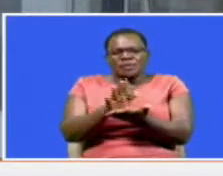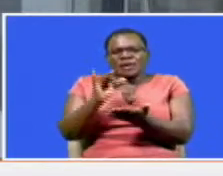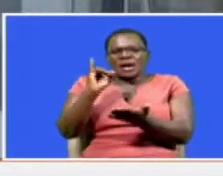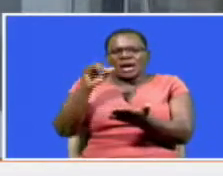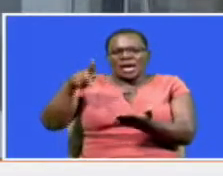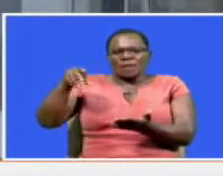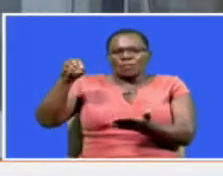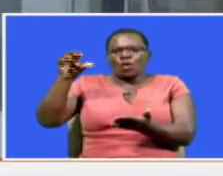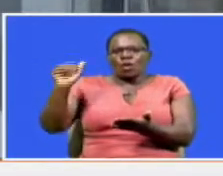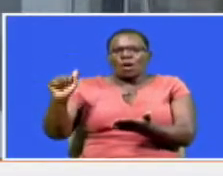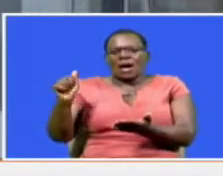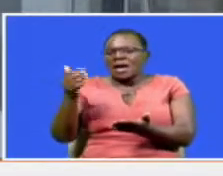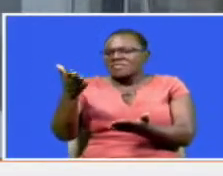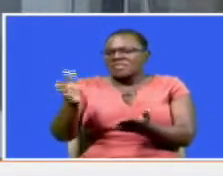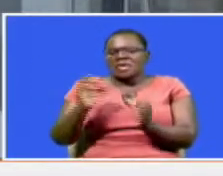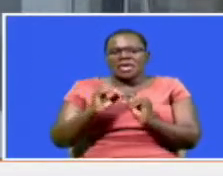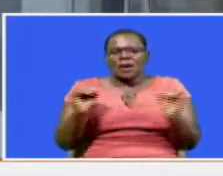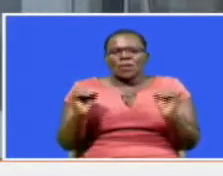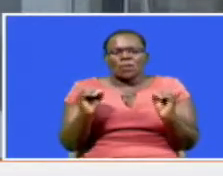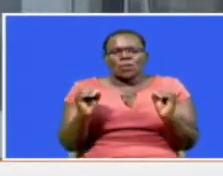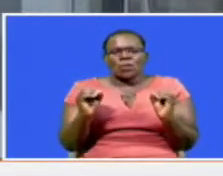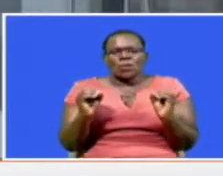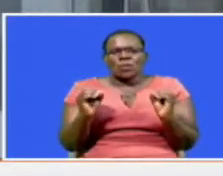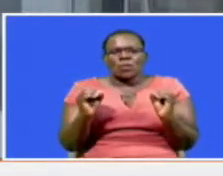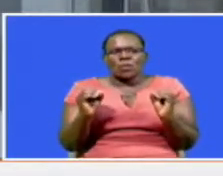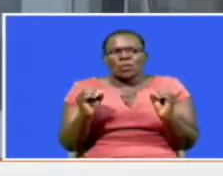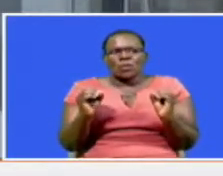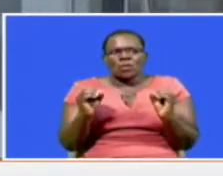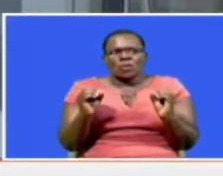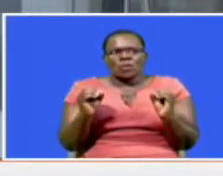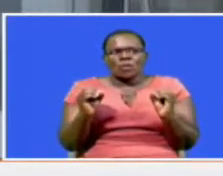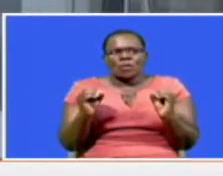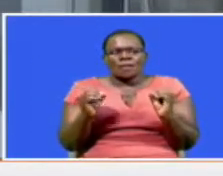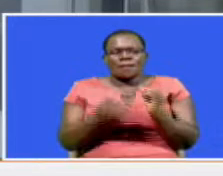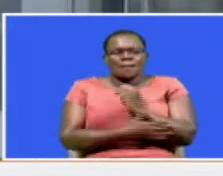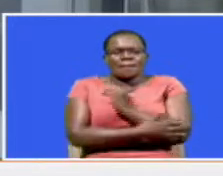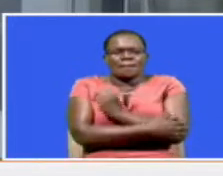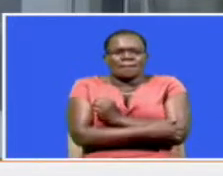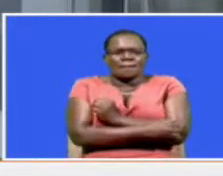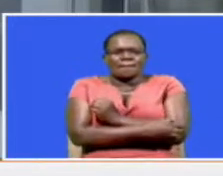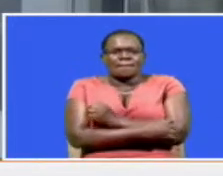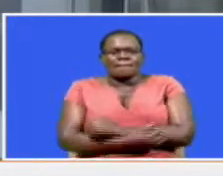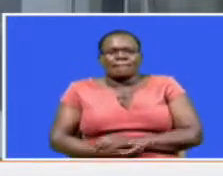police department was under the provincial administration. Take a look.